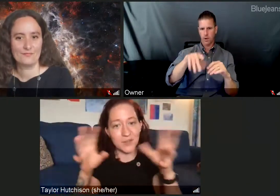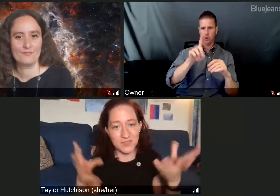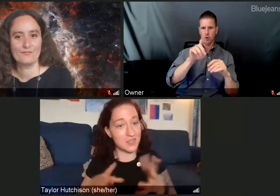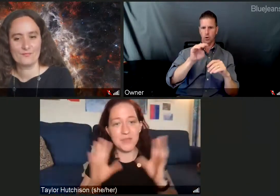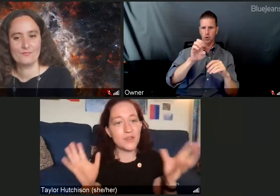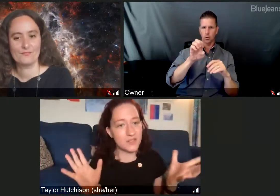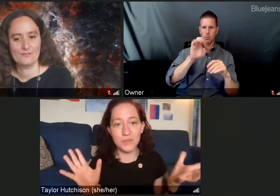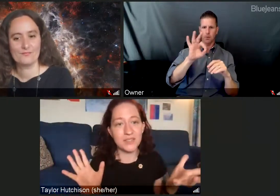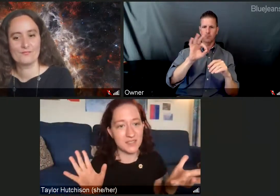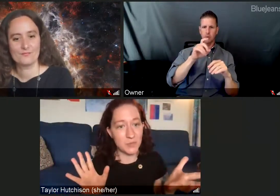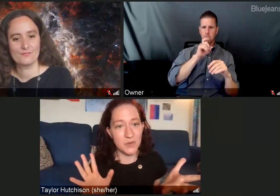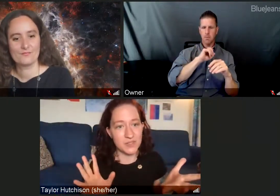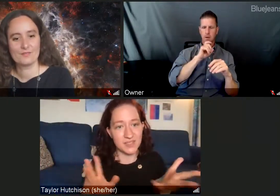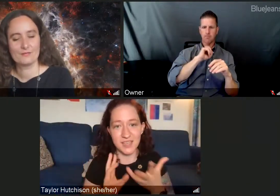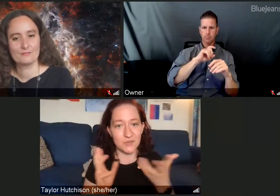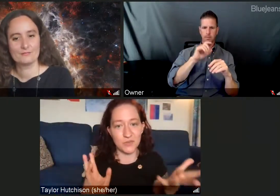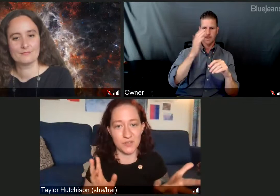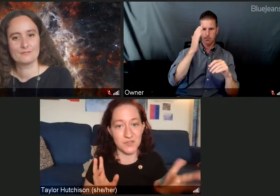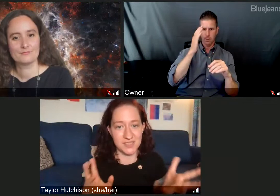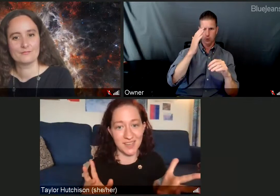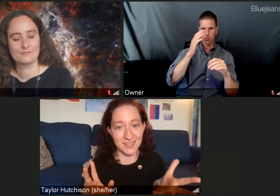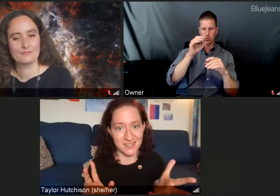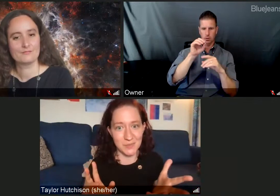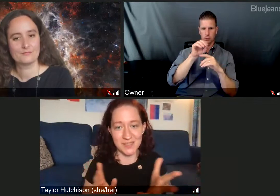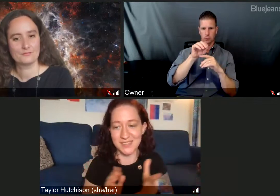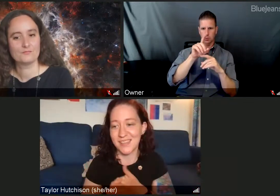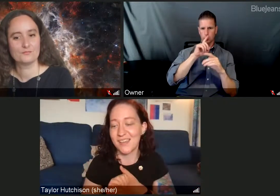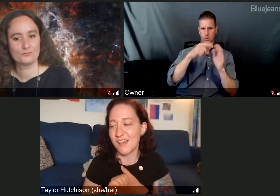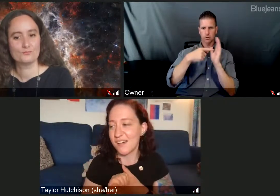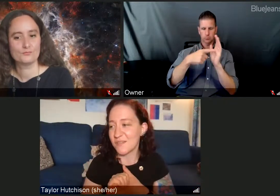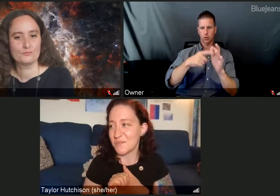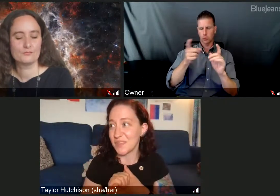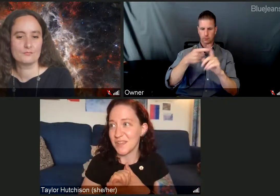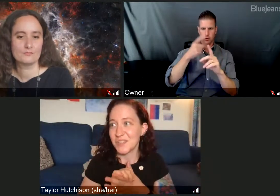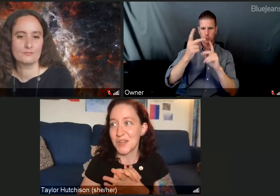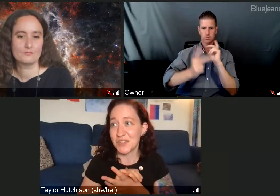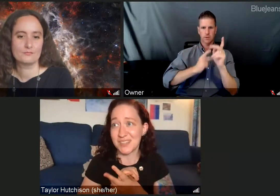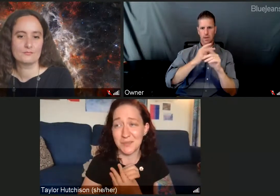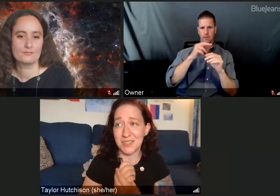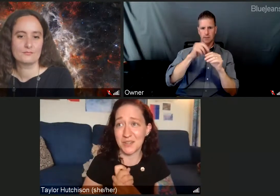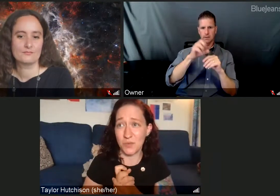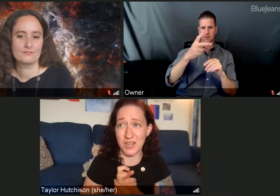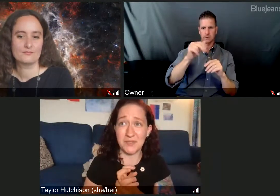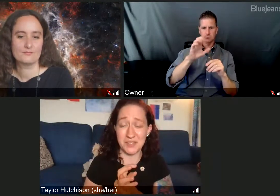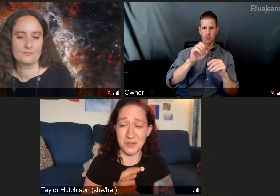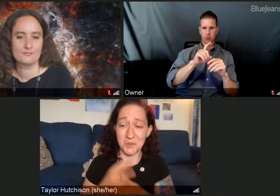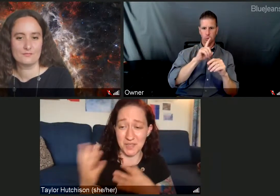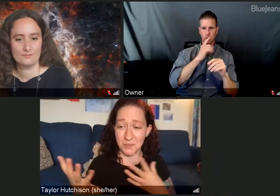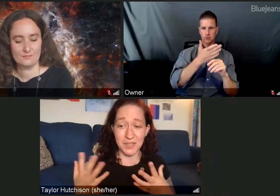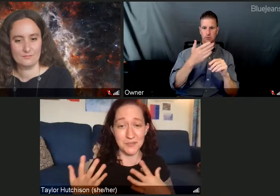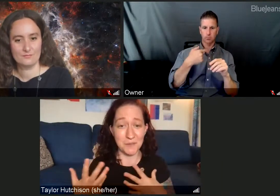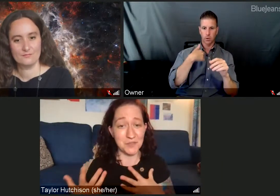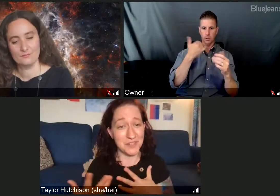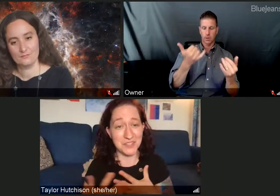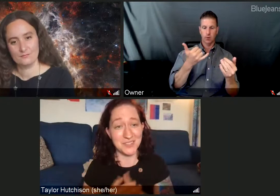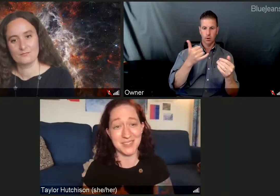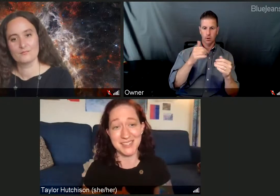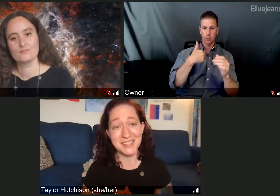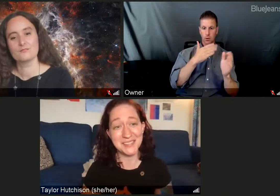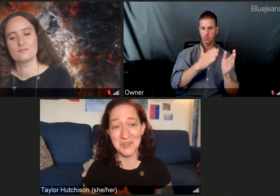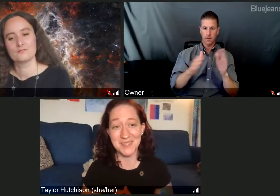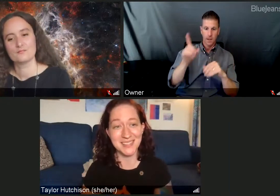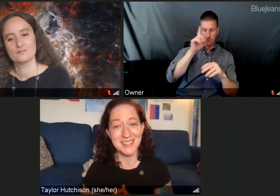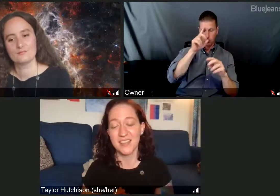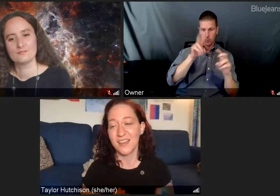metal. The mirror is completely exposed, and that's kind of the first of its kind in space. So actually, it's something that we now have to do when we plan for observations